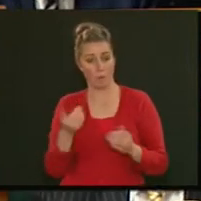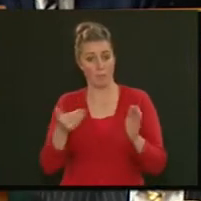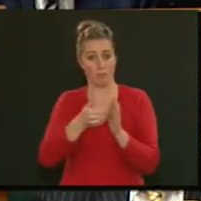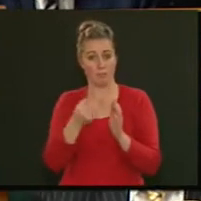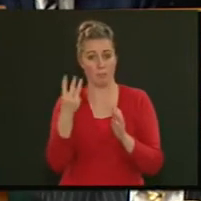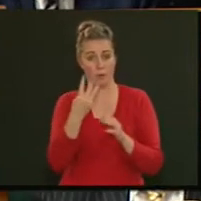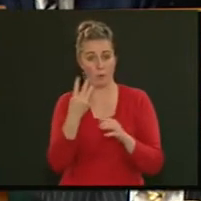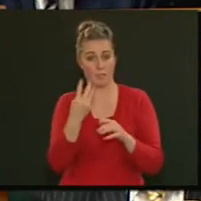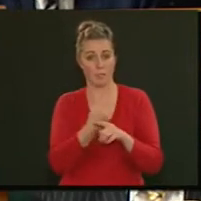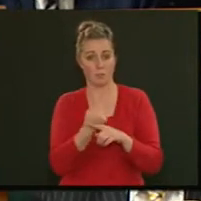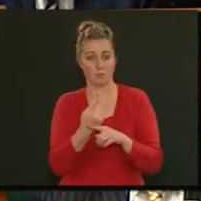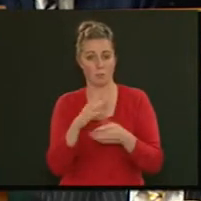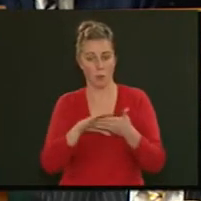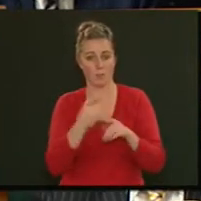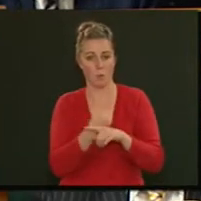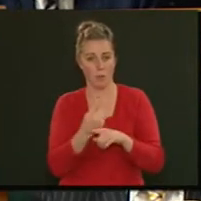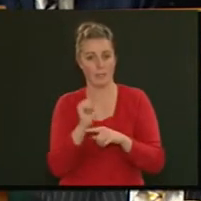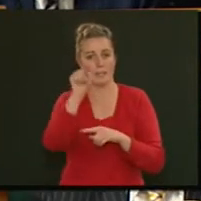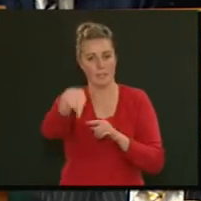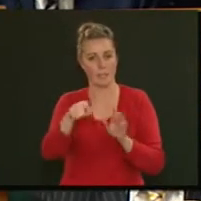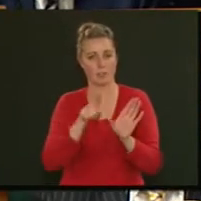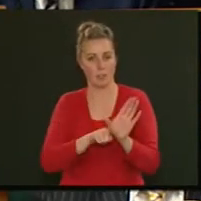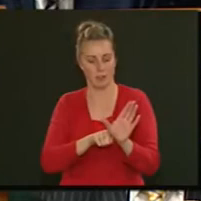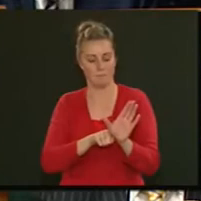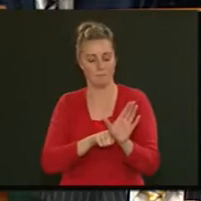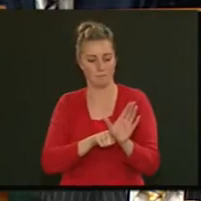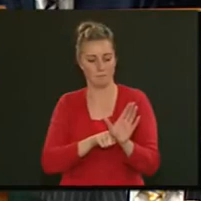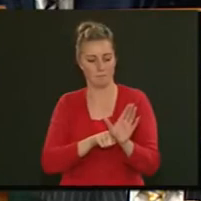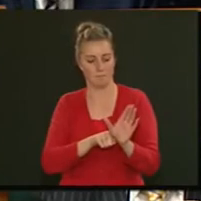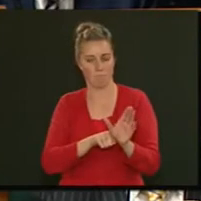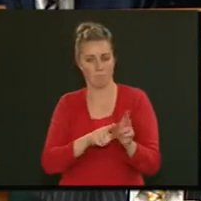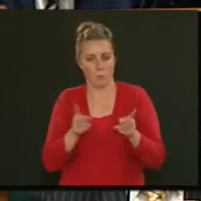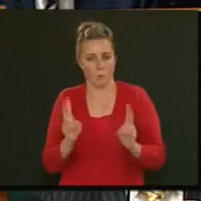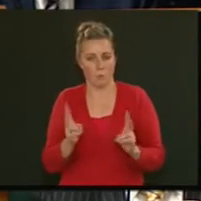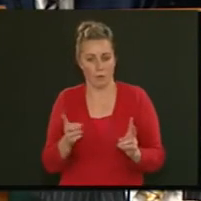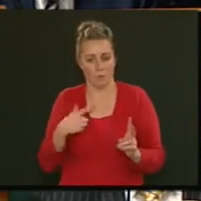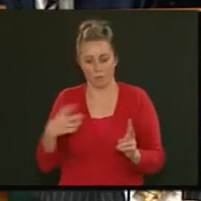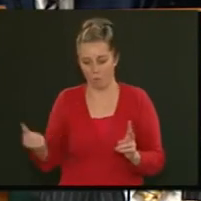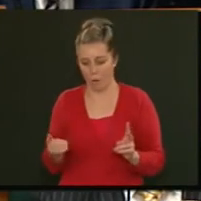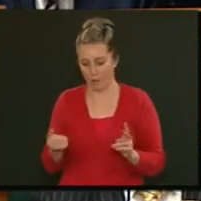April 1 next year, in addition to the normal adjustments because of wage indexation.